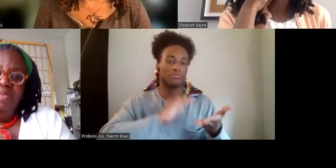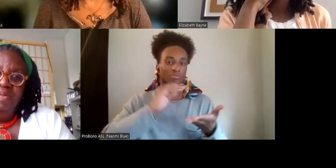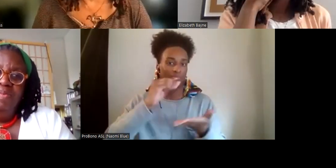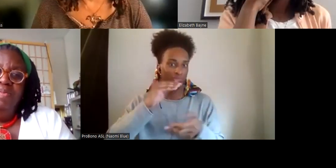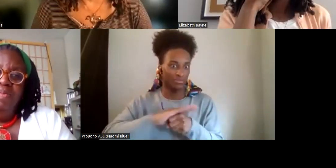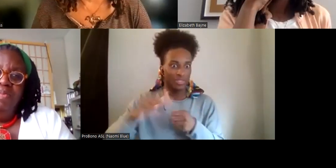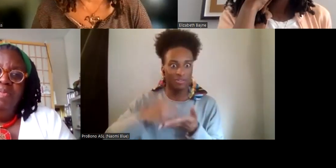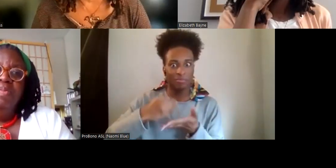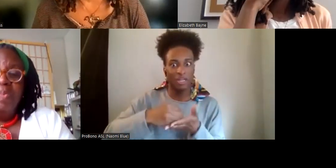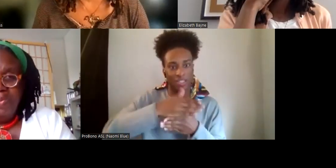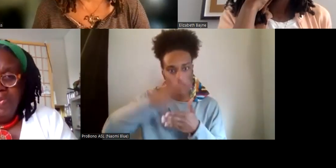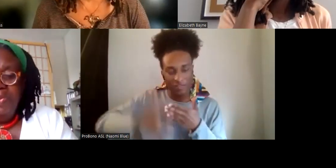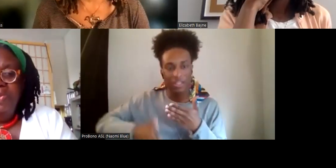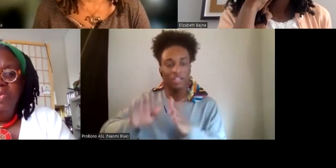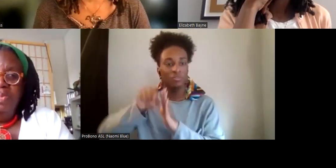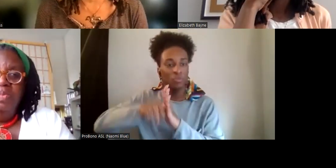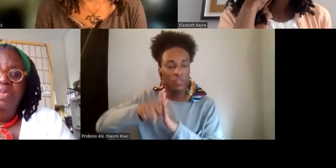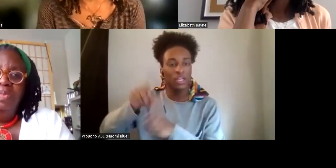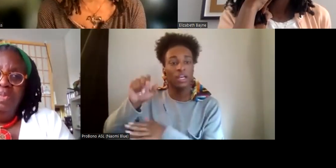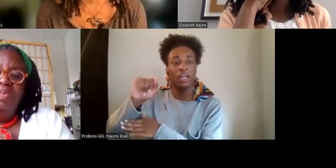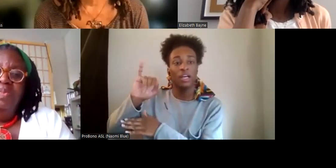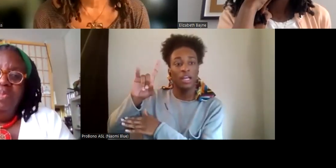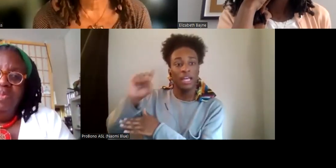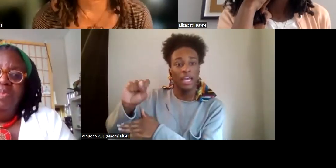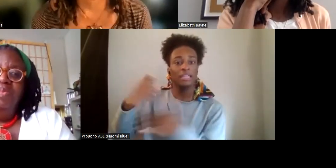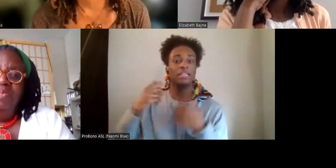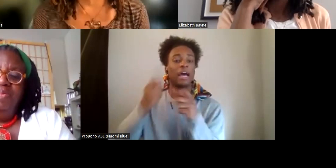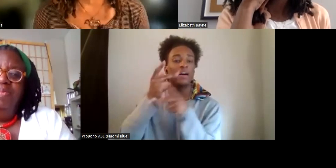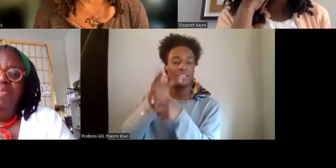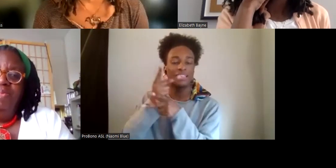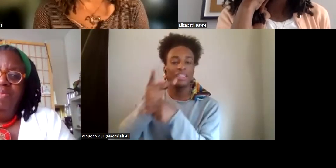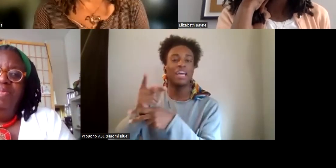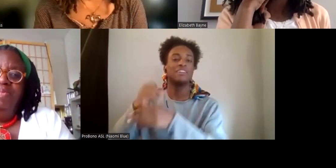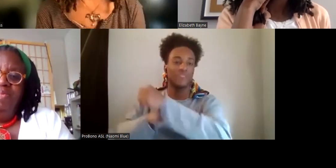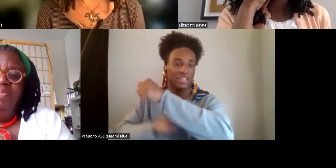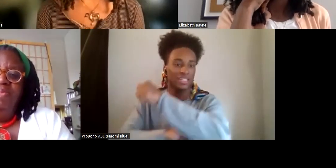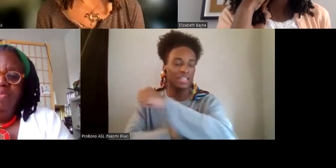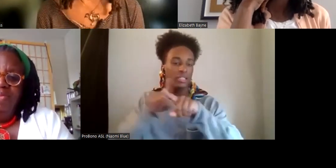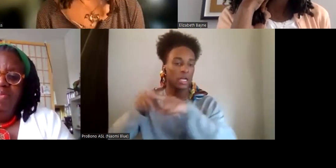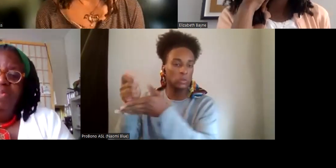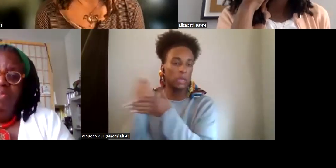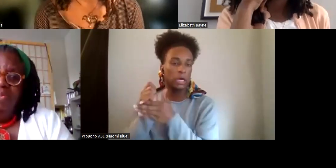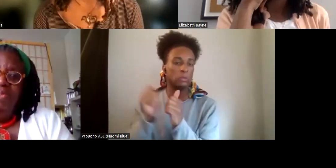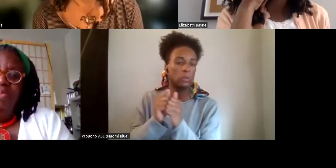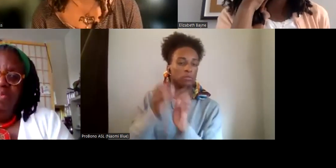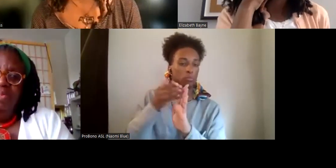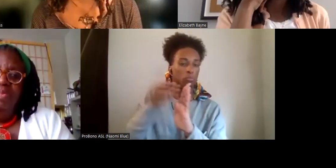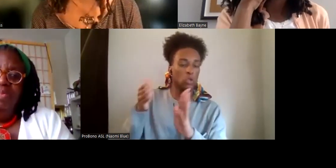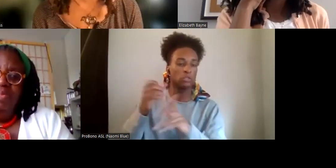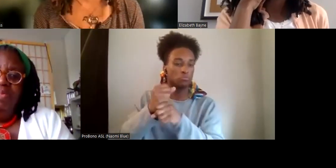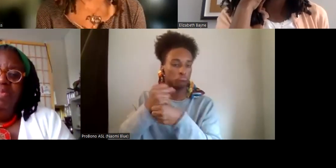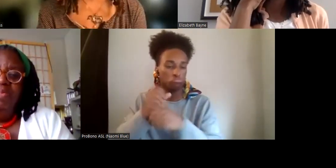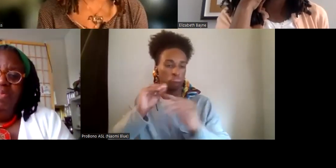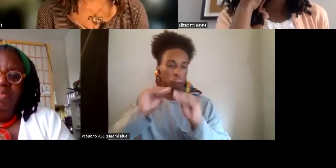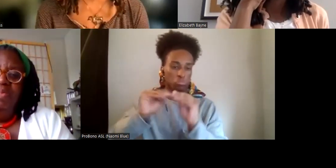AIDS Healthcare Foundation helped me with post-production. So those were my last two big buckets. And when I was